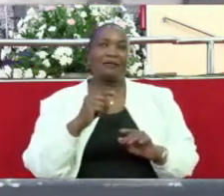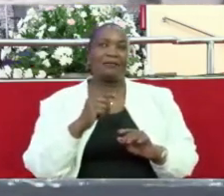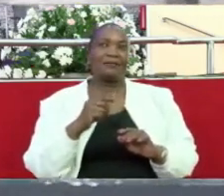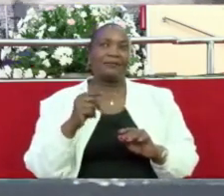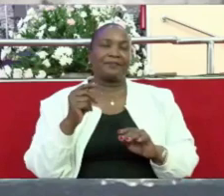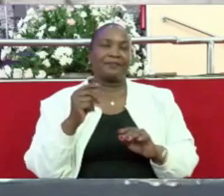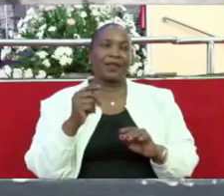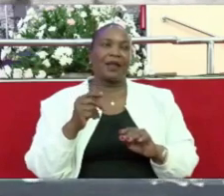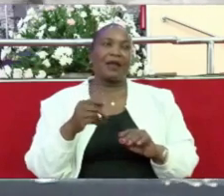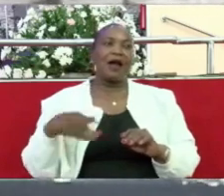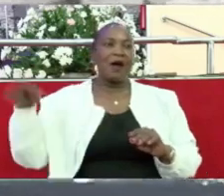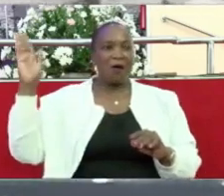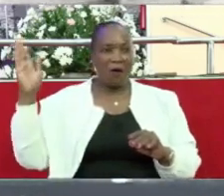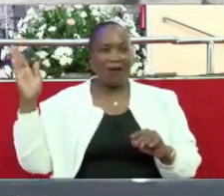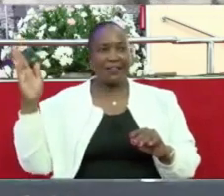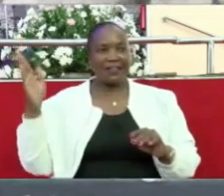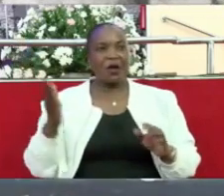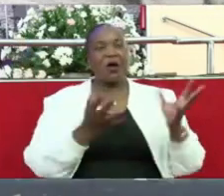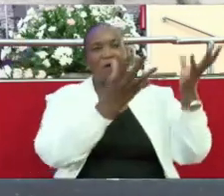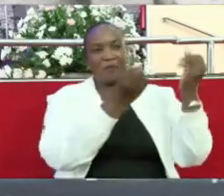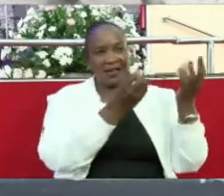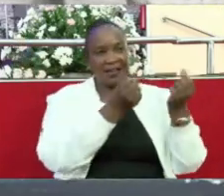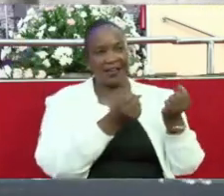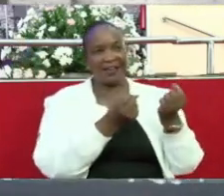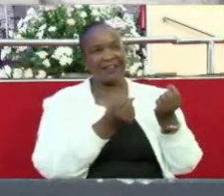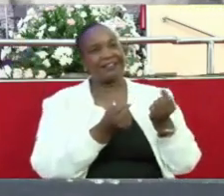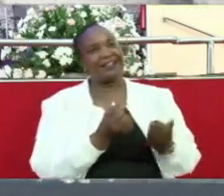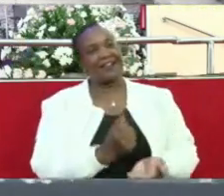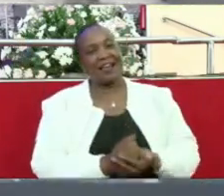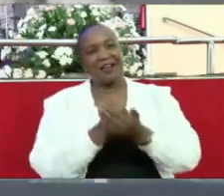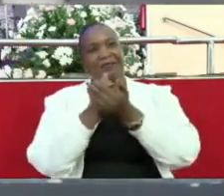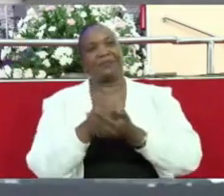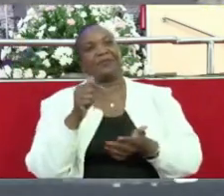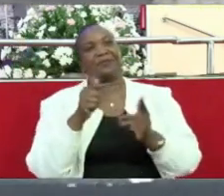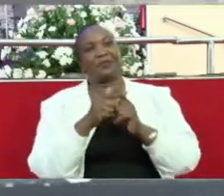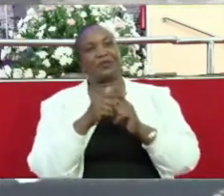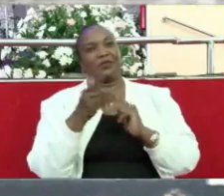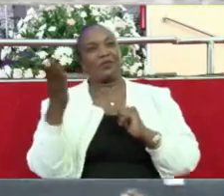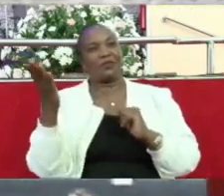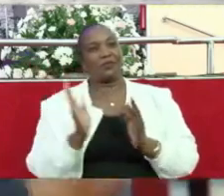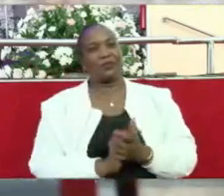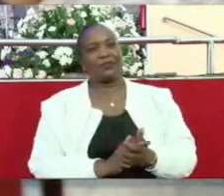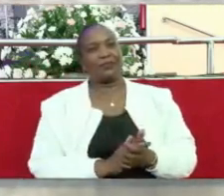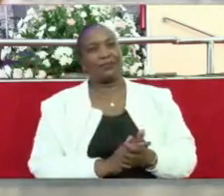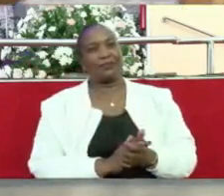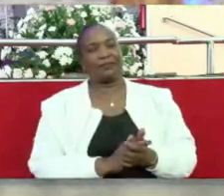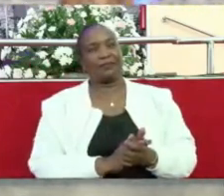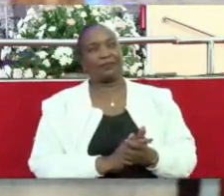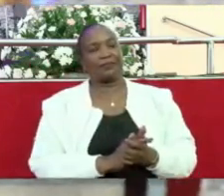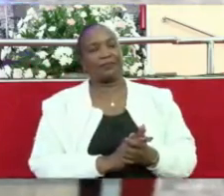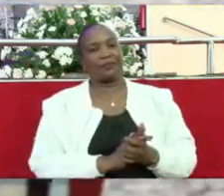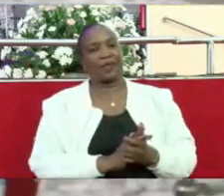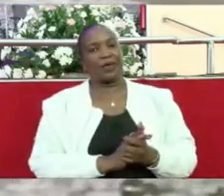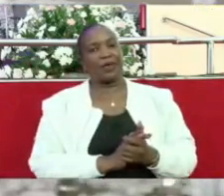sending help for you. And the help that God wants to send to you, it is not because of your